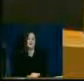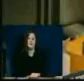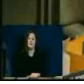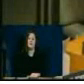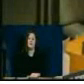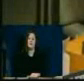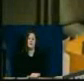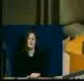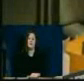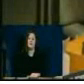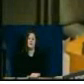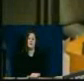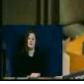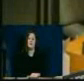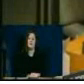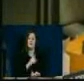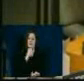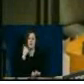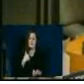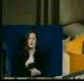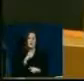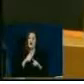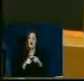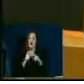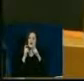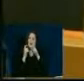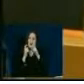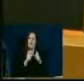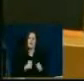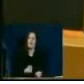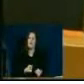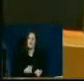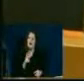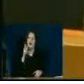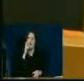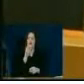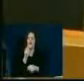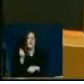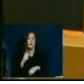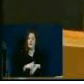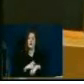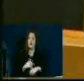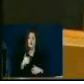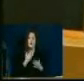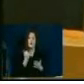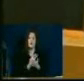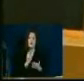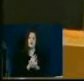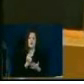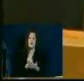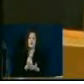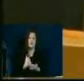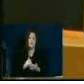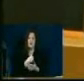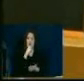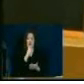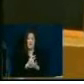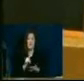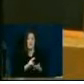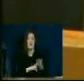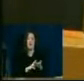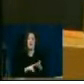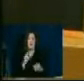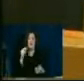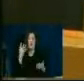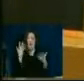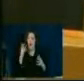Because, and before you say, because we can't issue, I think people, I've heard a couple of times, we're approving this contract. We're not approving this contract. It's